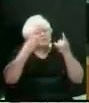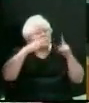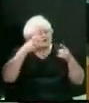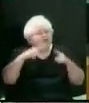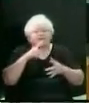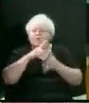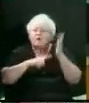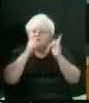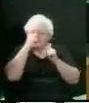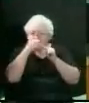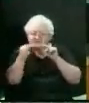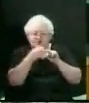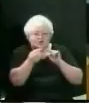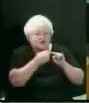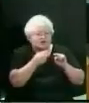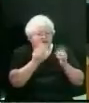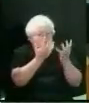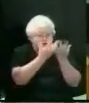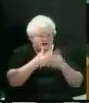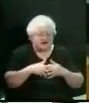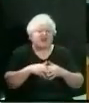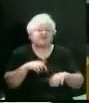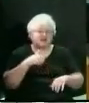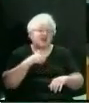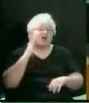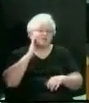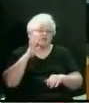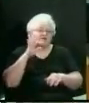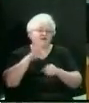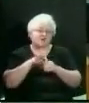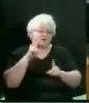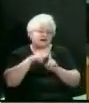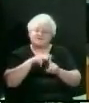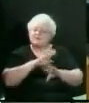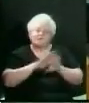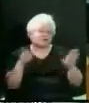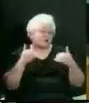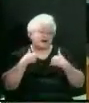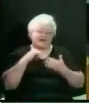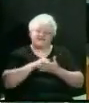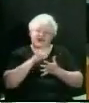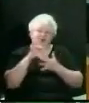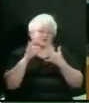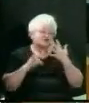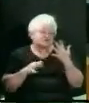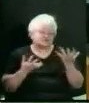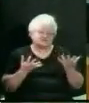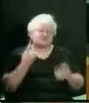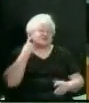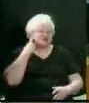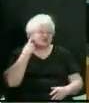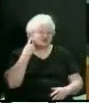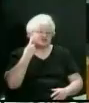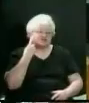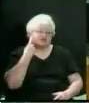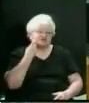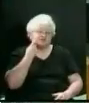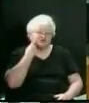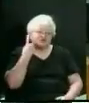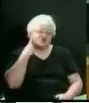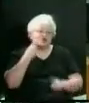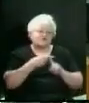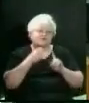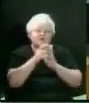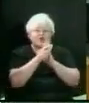what we disagree with and work that out, I would vote to table this. But we don't have that option, as we just heard from the law